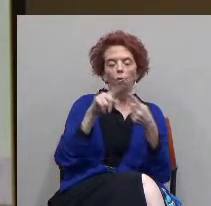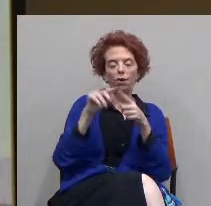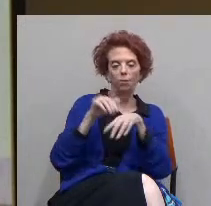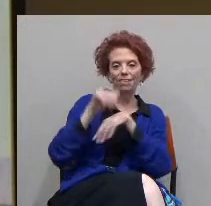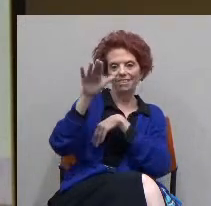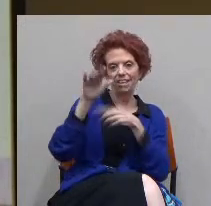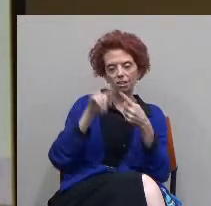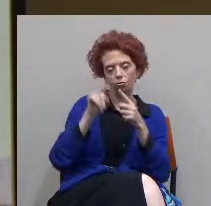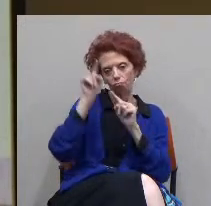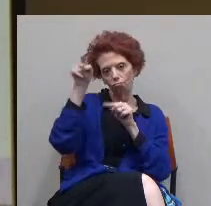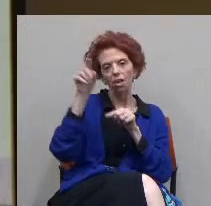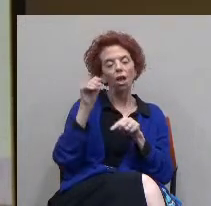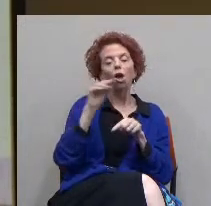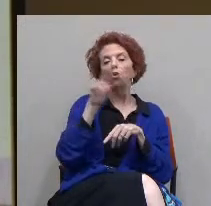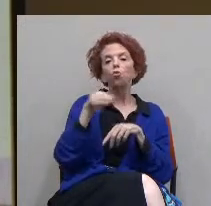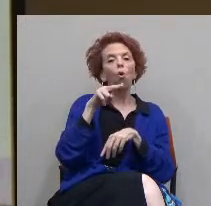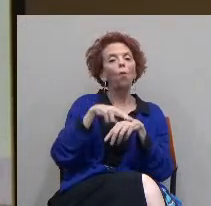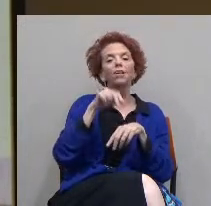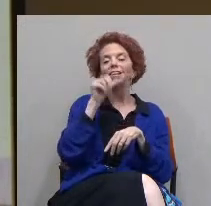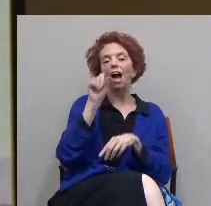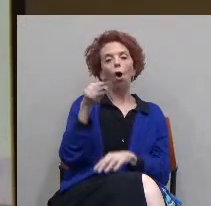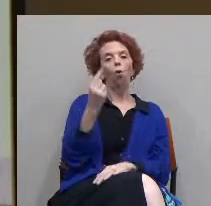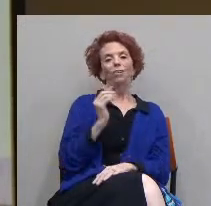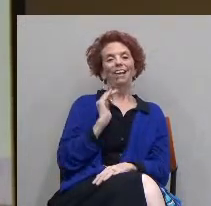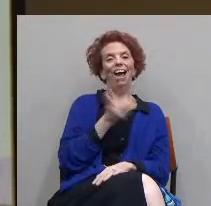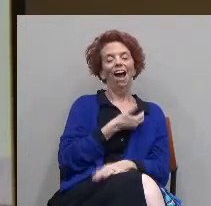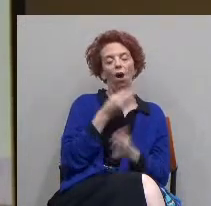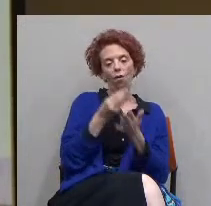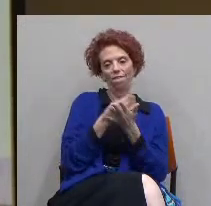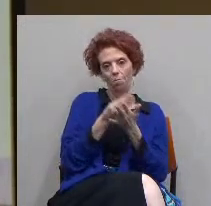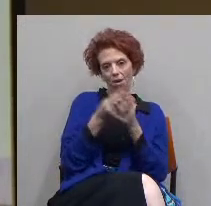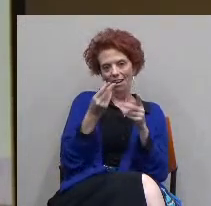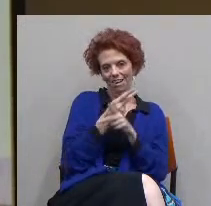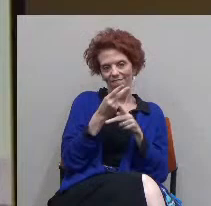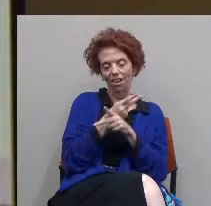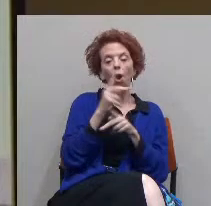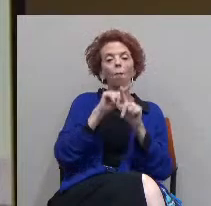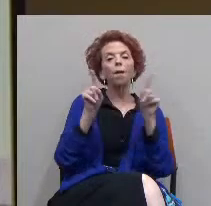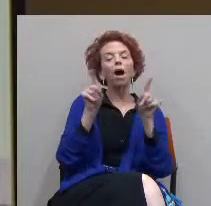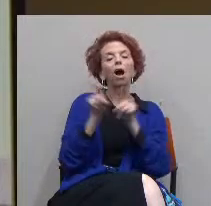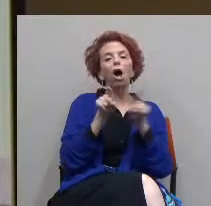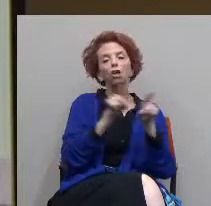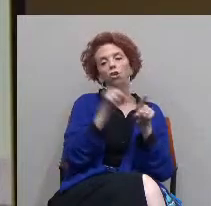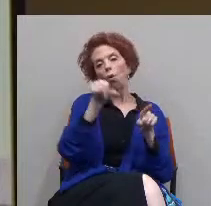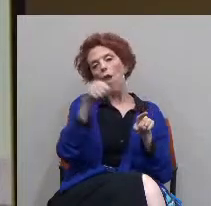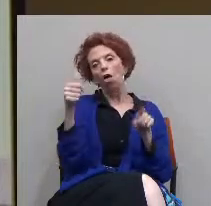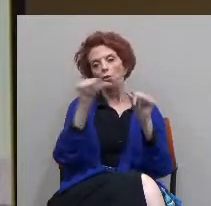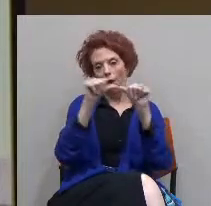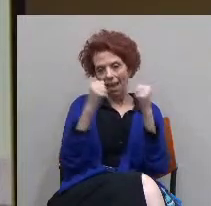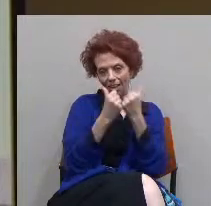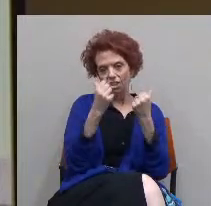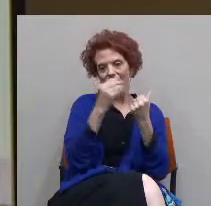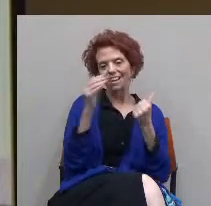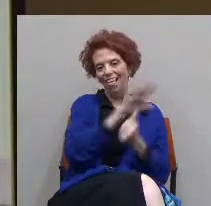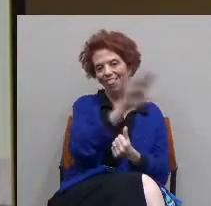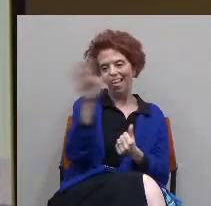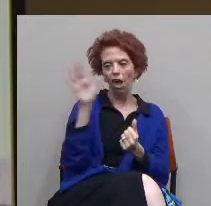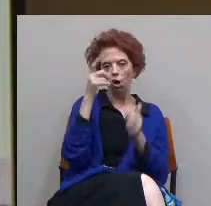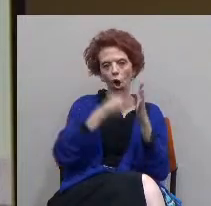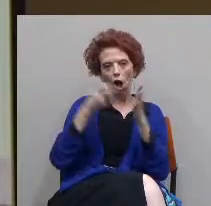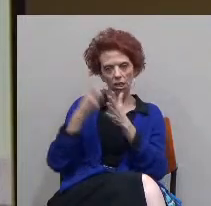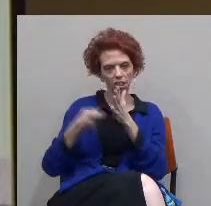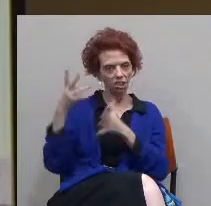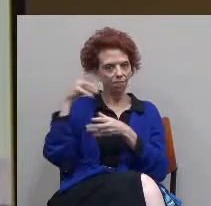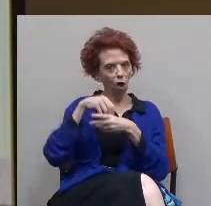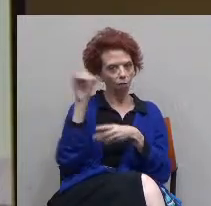street. Usually, it's not just our calculations that go into fiscal notes, it's also other agencies and their costs that would go into